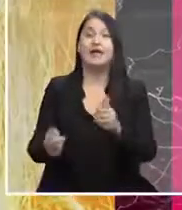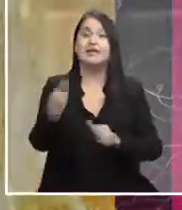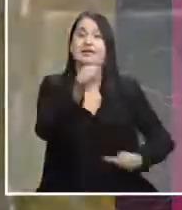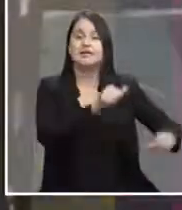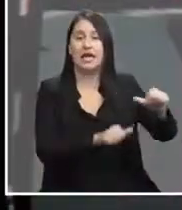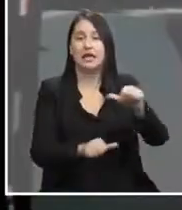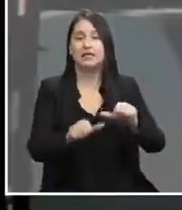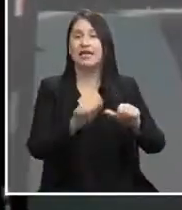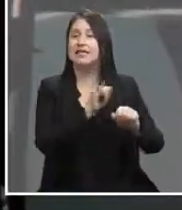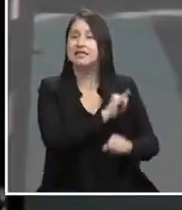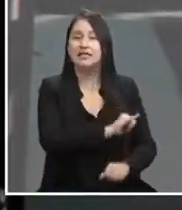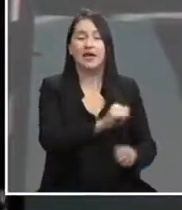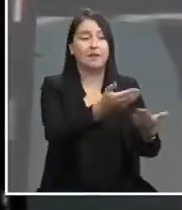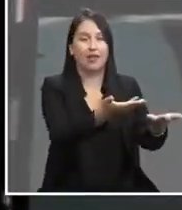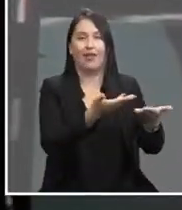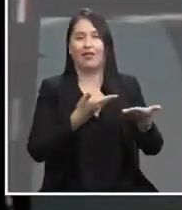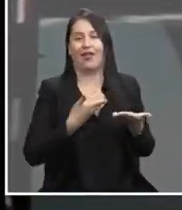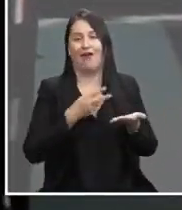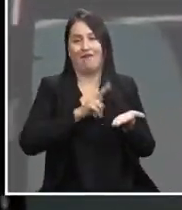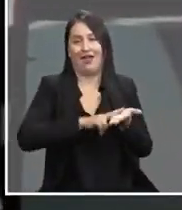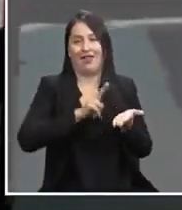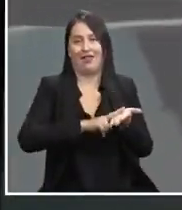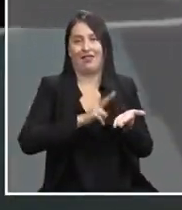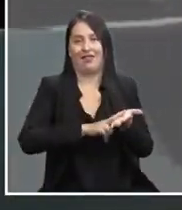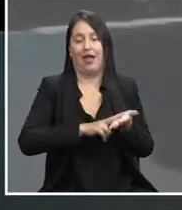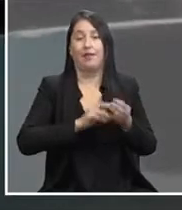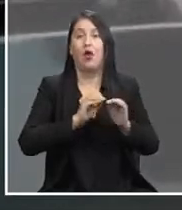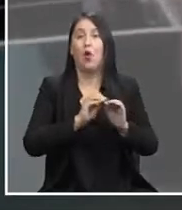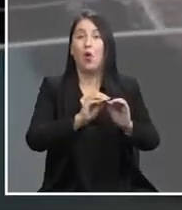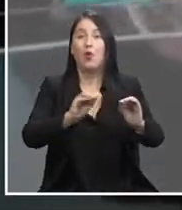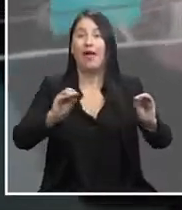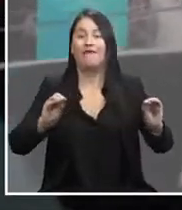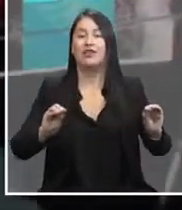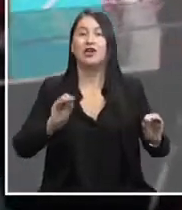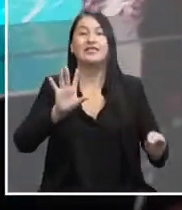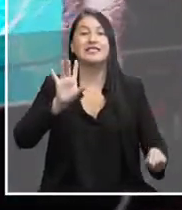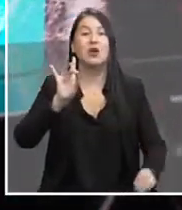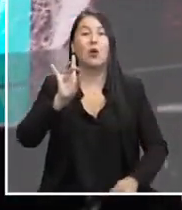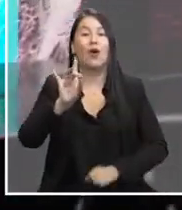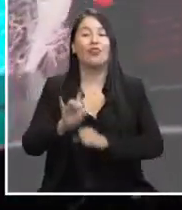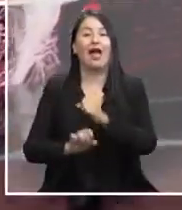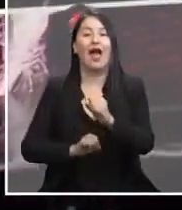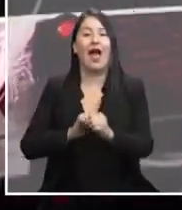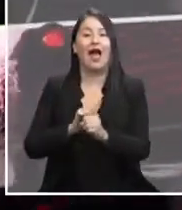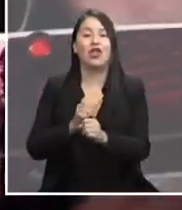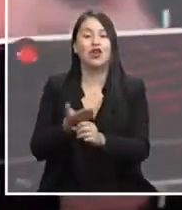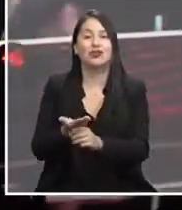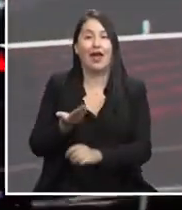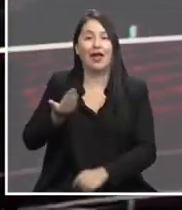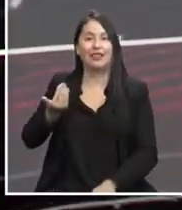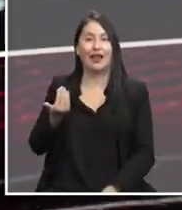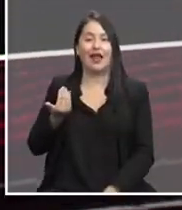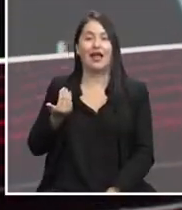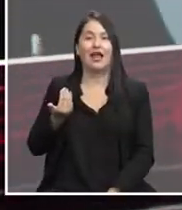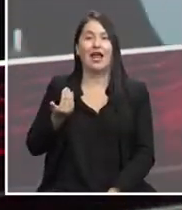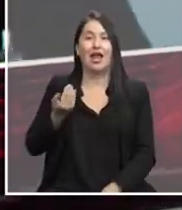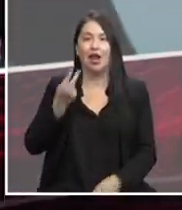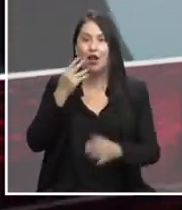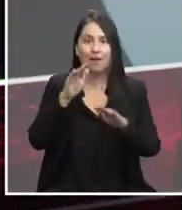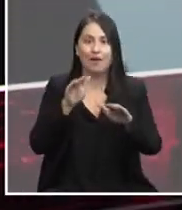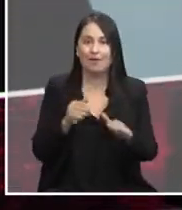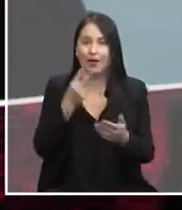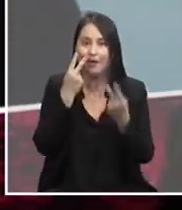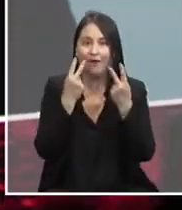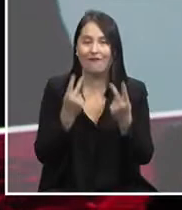from 50 years ago are in fact what we are seeing today. Droughts in many places across the world, melting of ice sheets causing